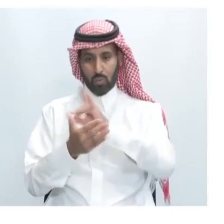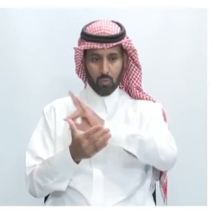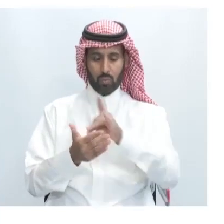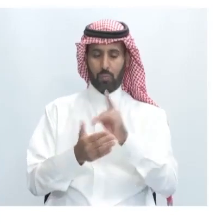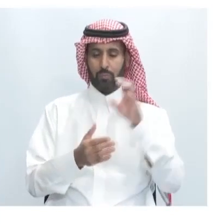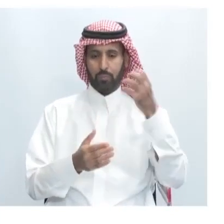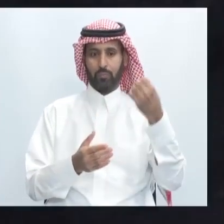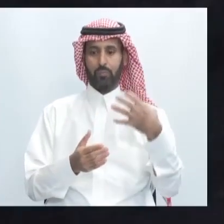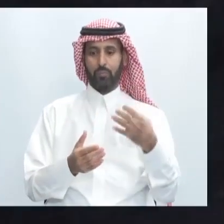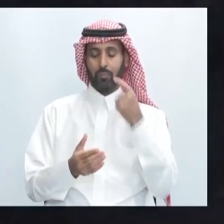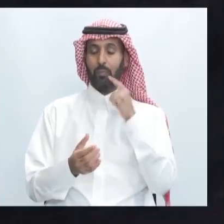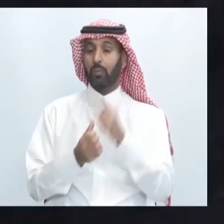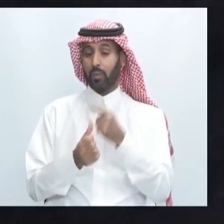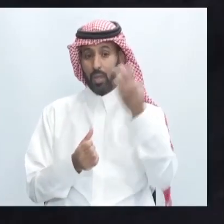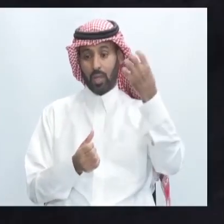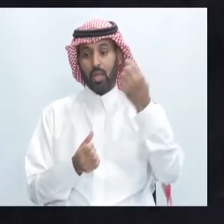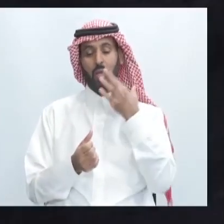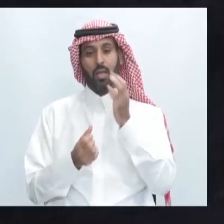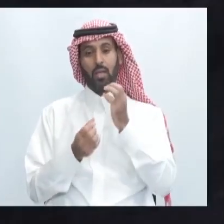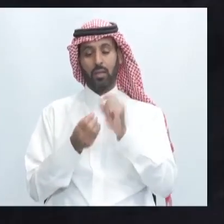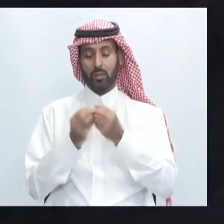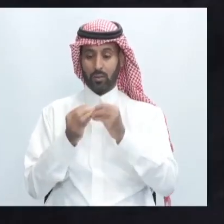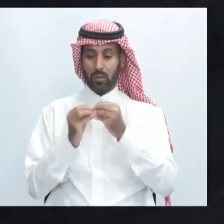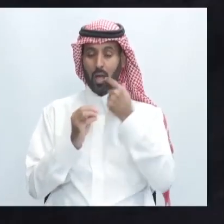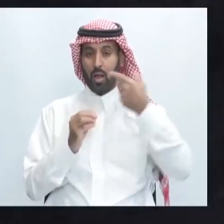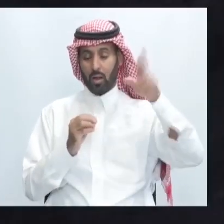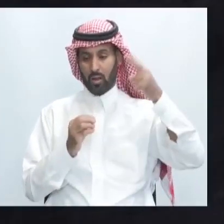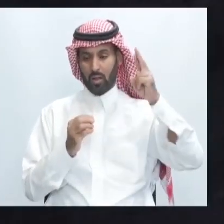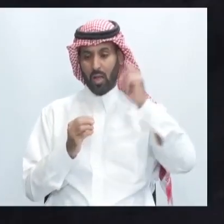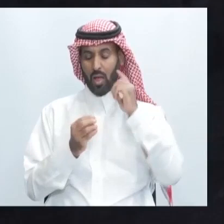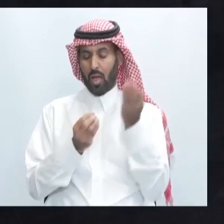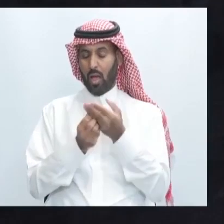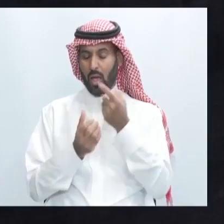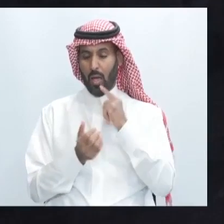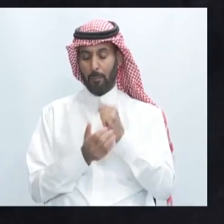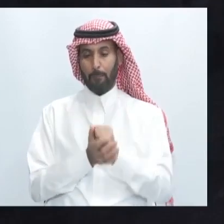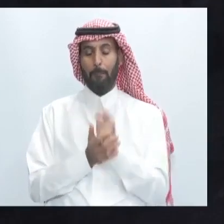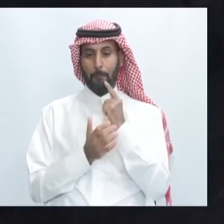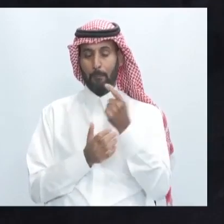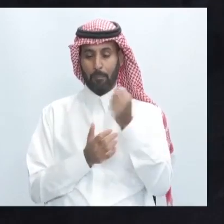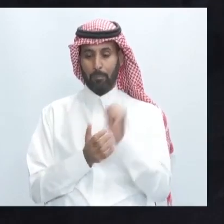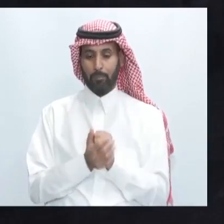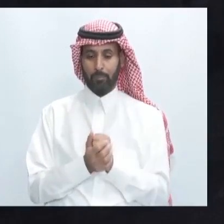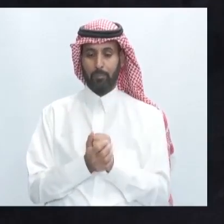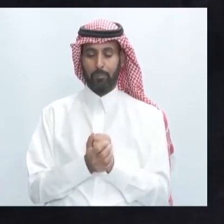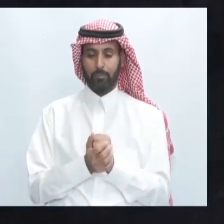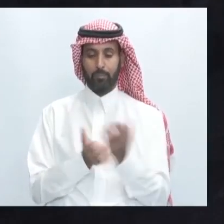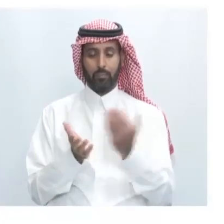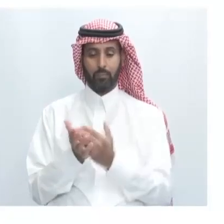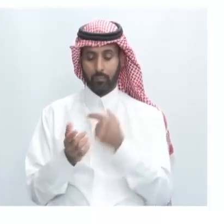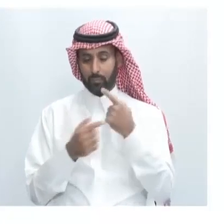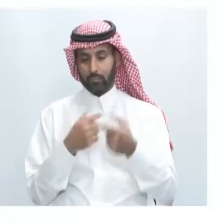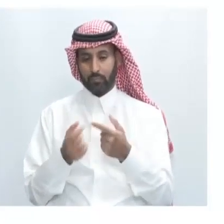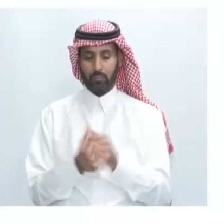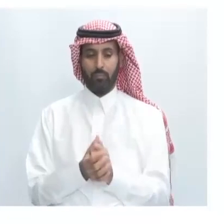of course. All the warnings in the world, you see it with red color because it's associated with danger. So let's